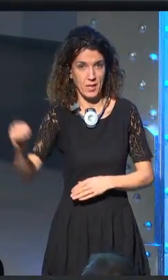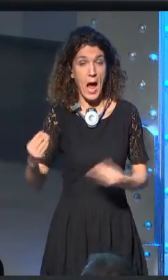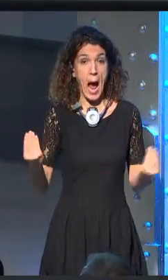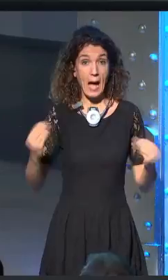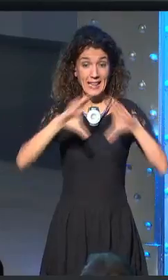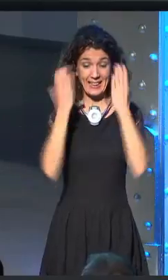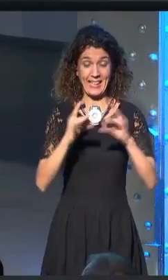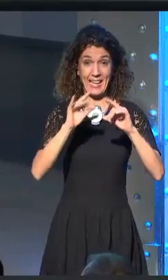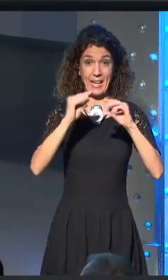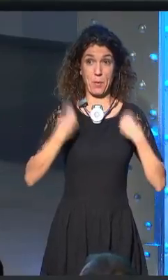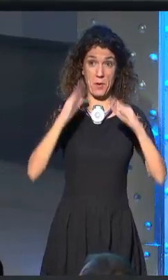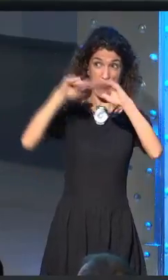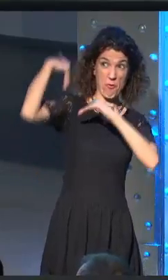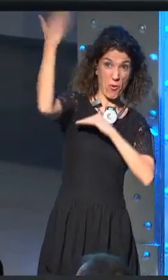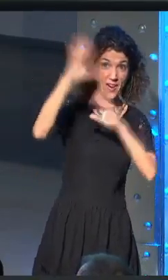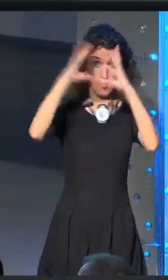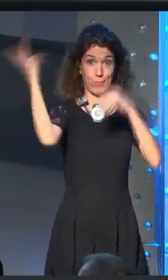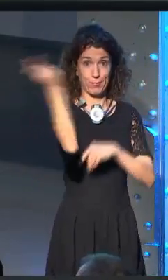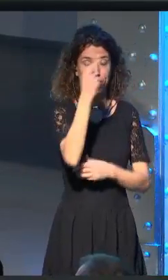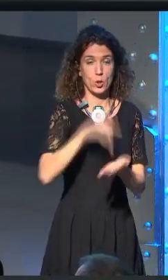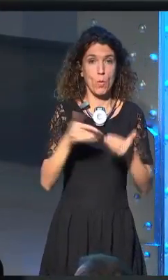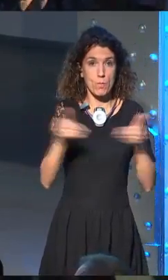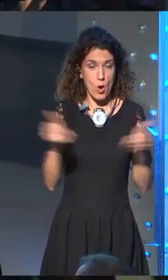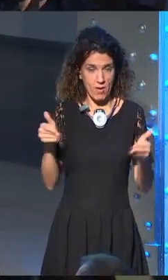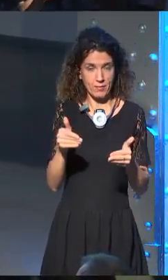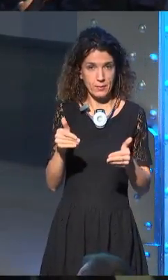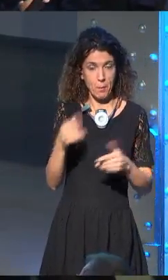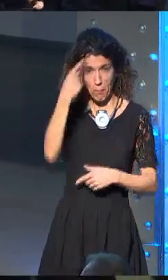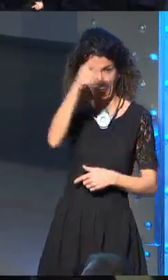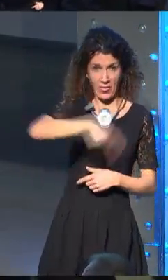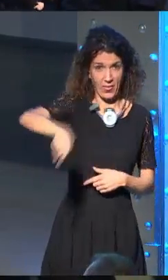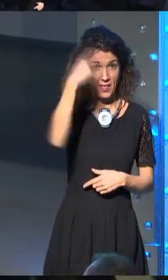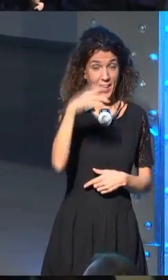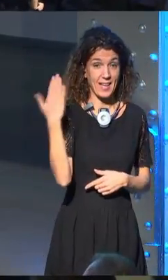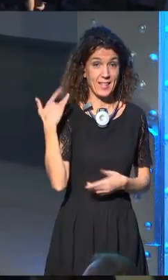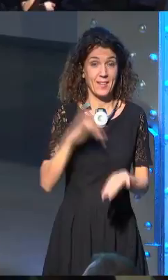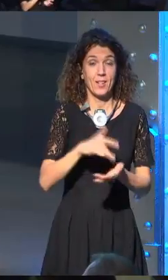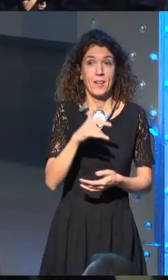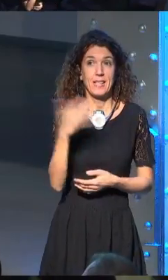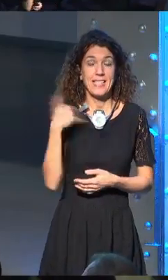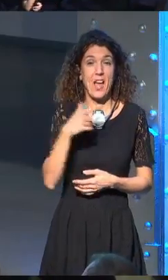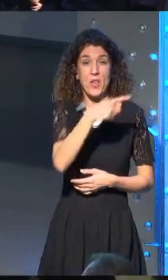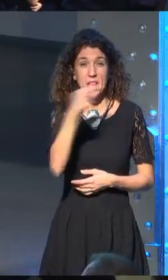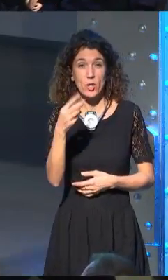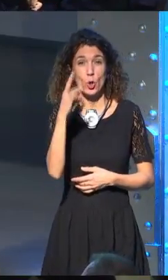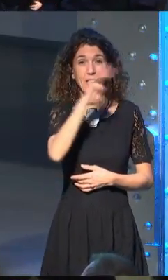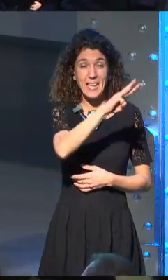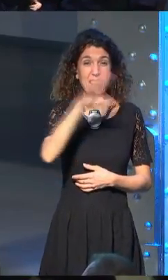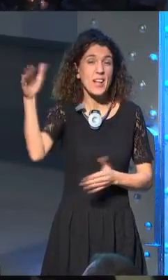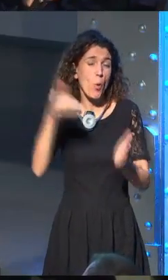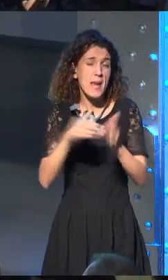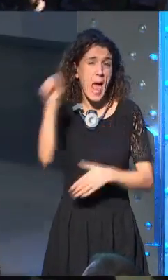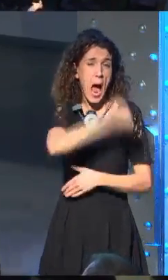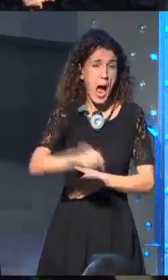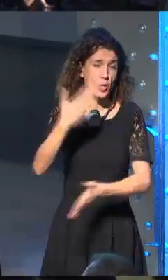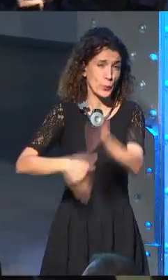of our species of the Homo sapiens that has lived longer outside the Earth. And you know